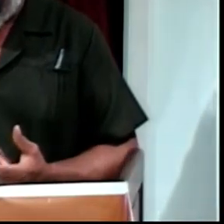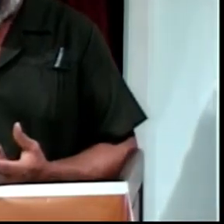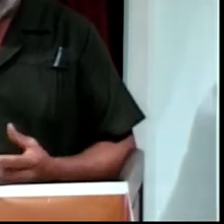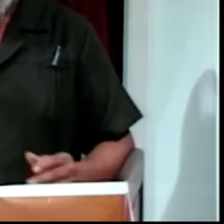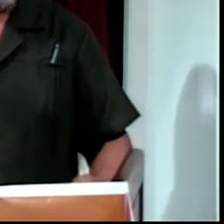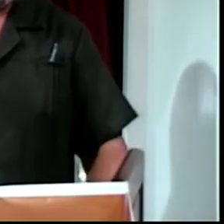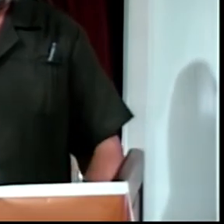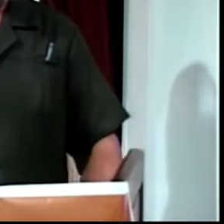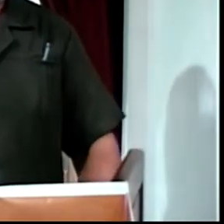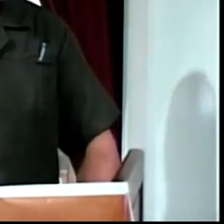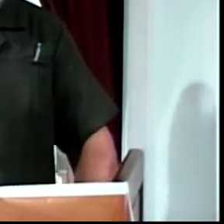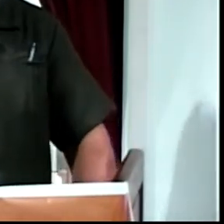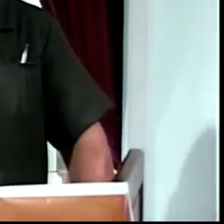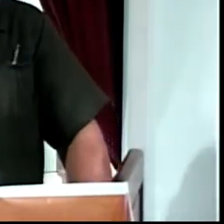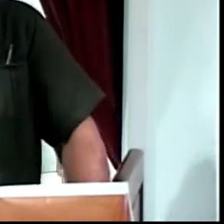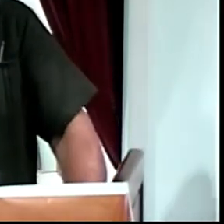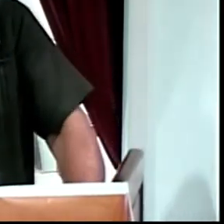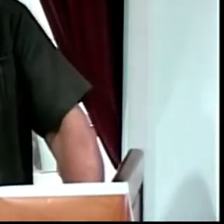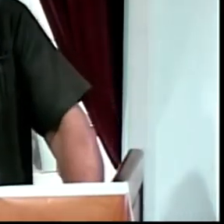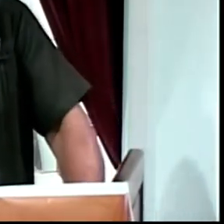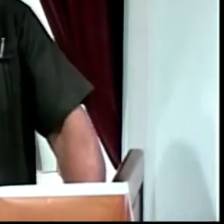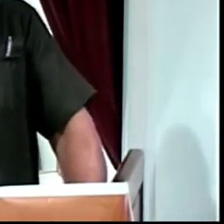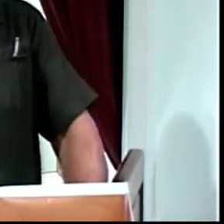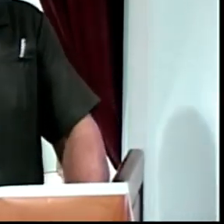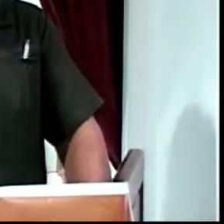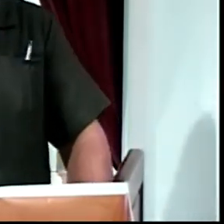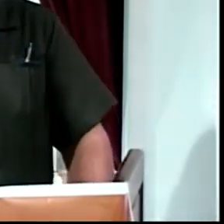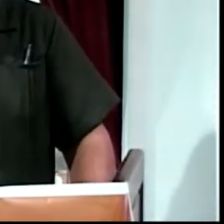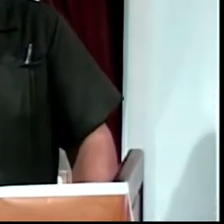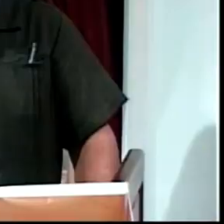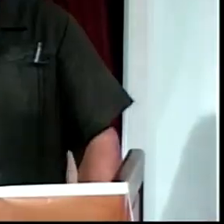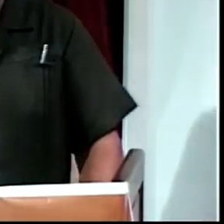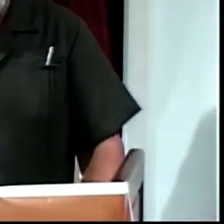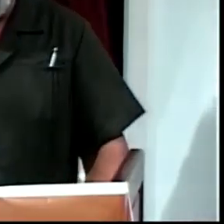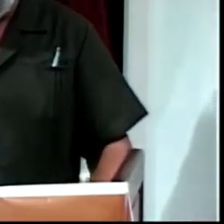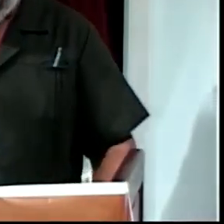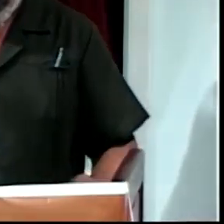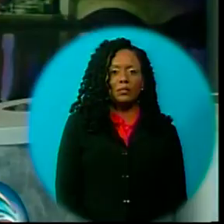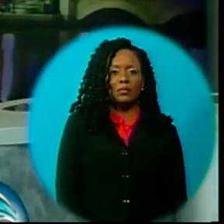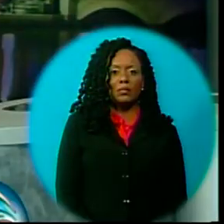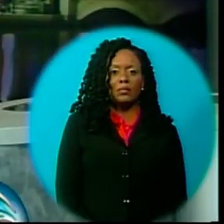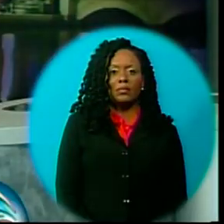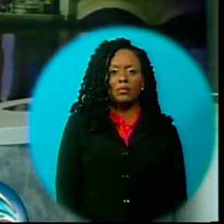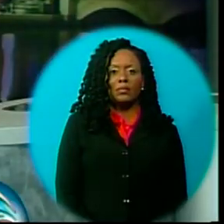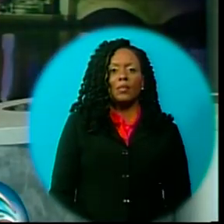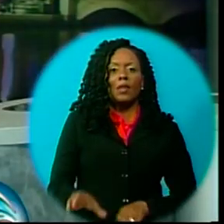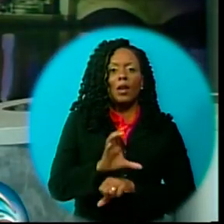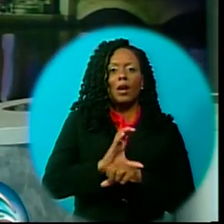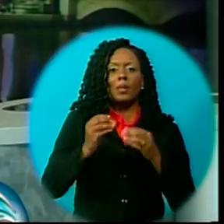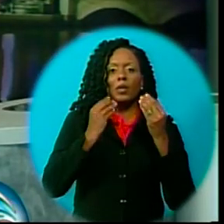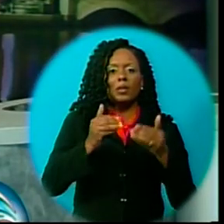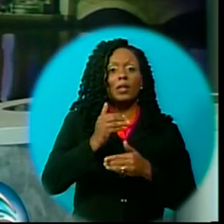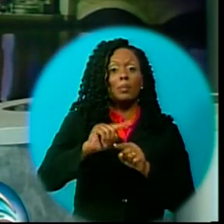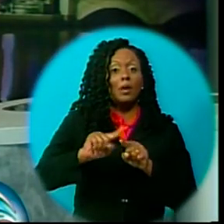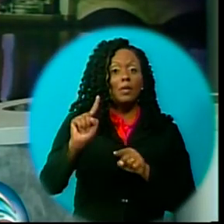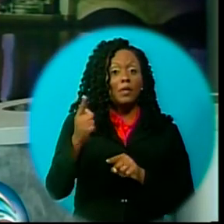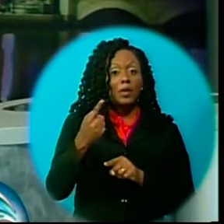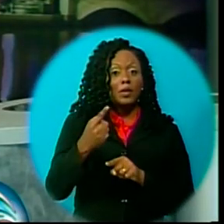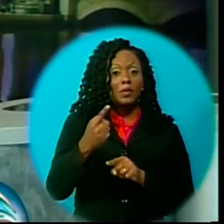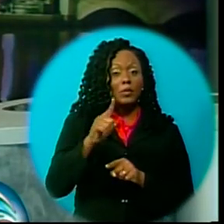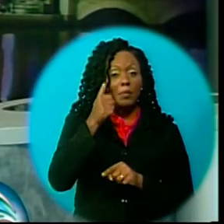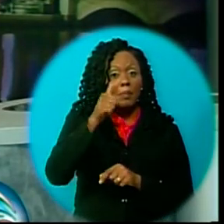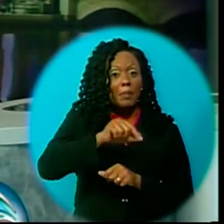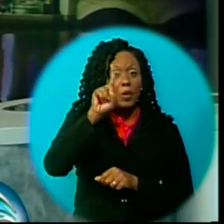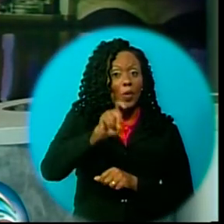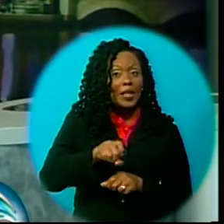have shades of bureaucratic espionage, campaign strategy, and romance. Regional news next, but first